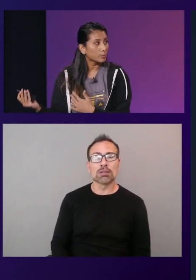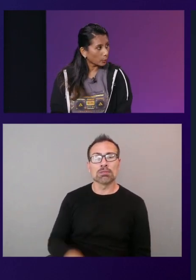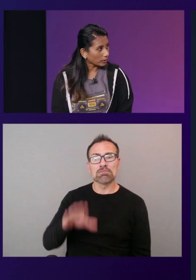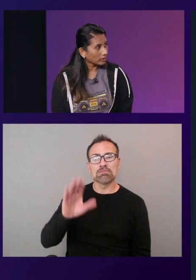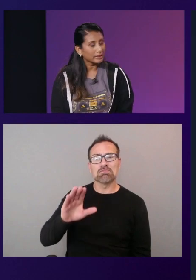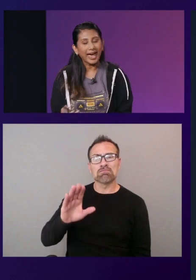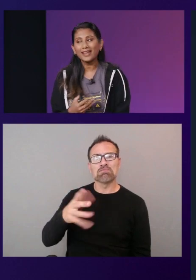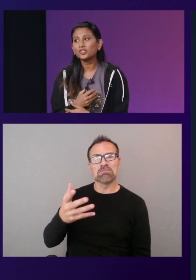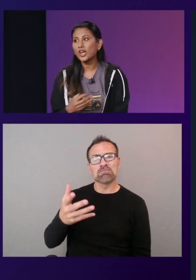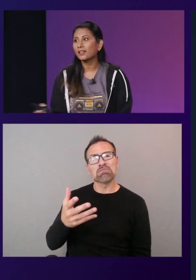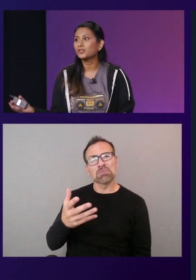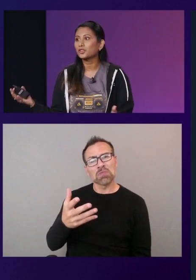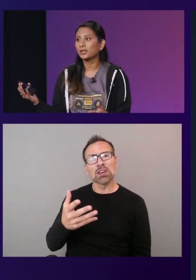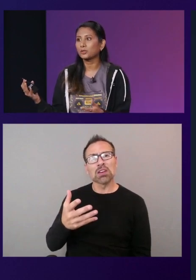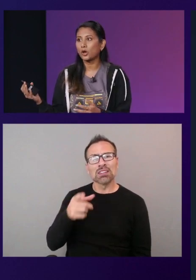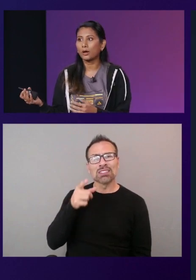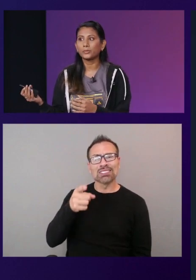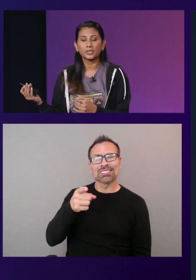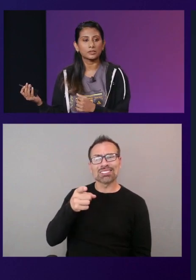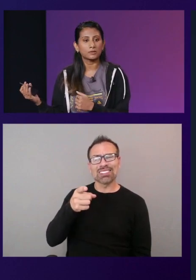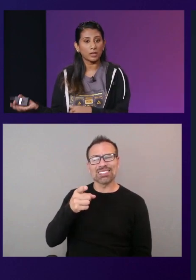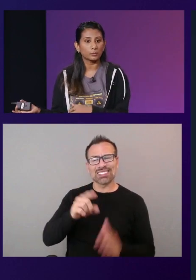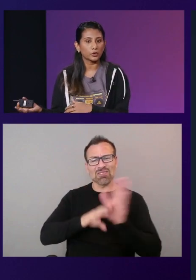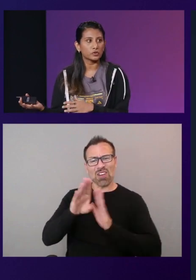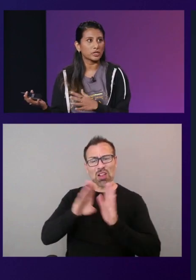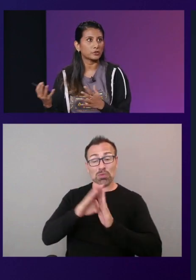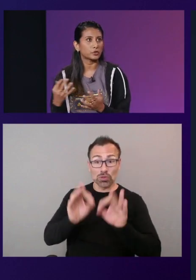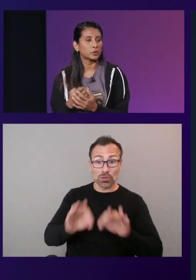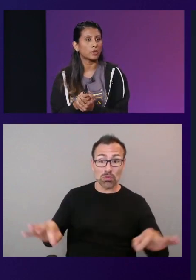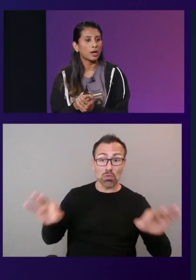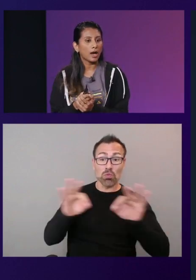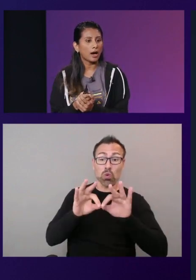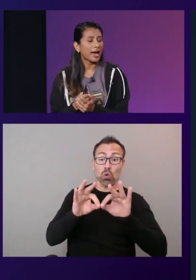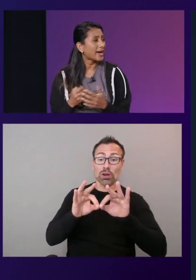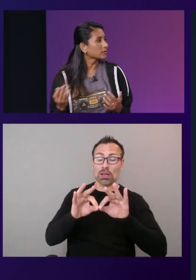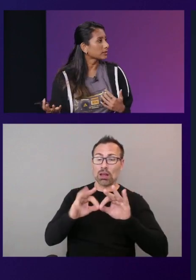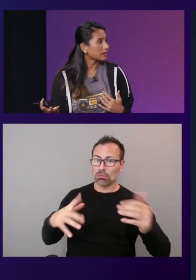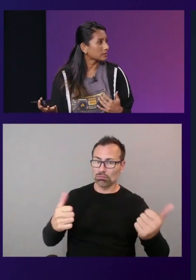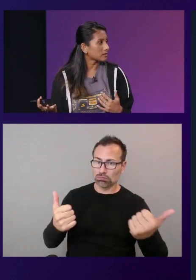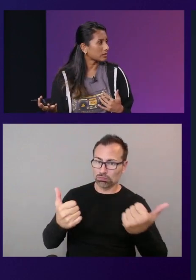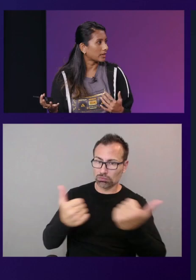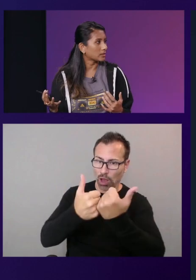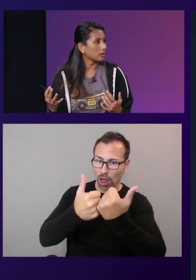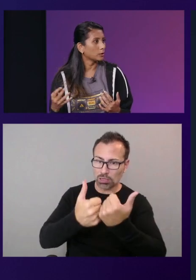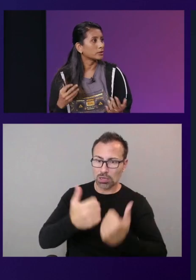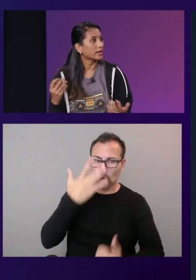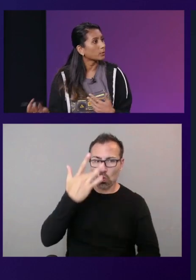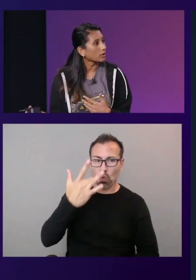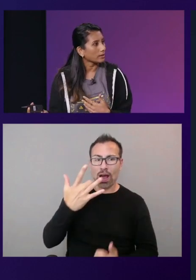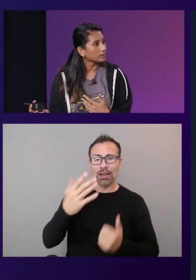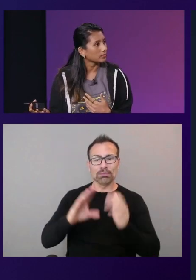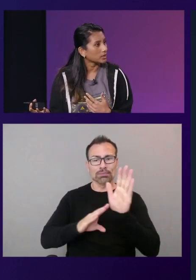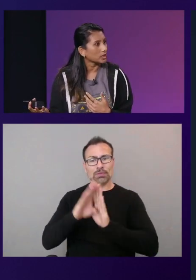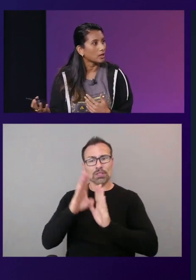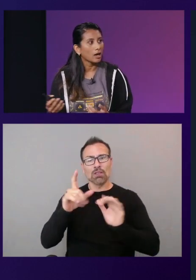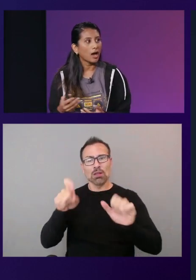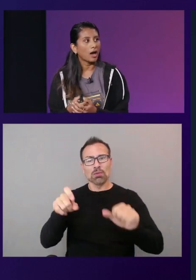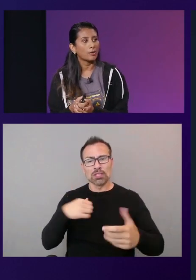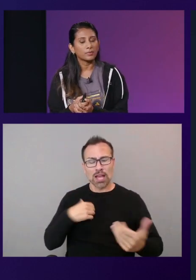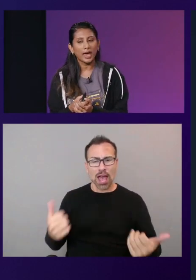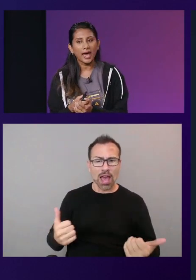extremely important and challenging job because developers need to handle cases like low network